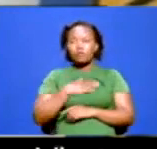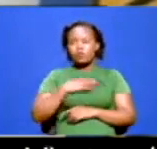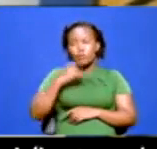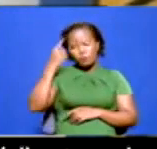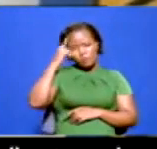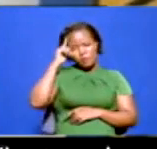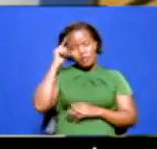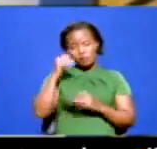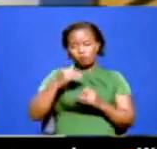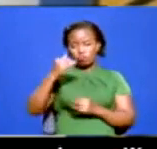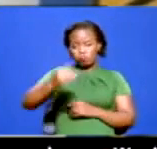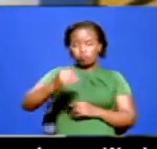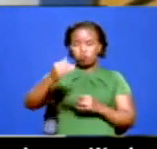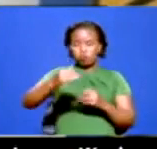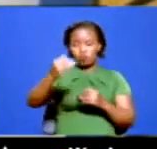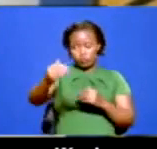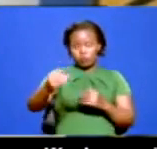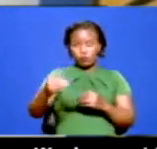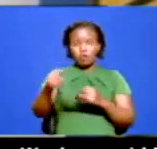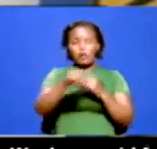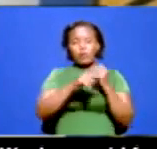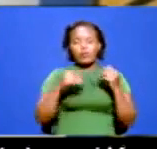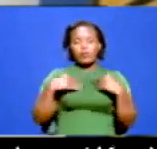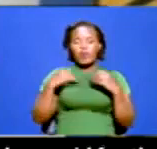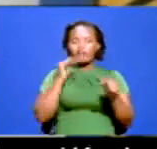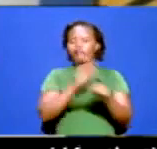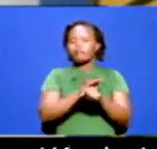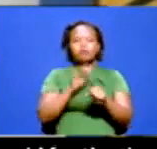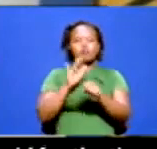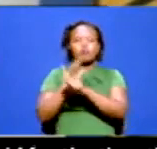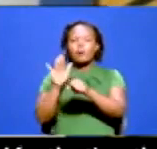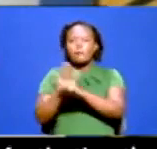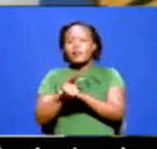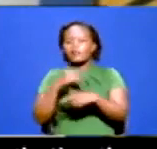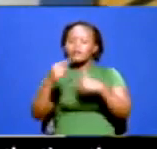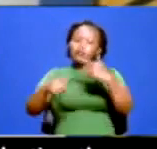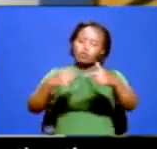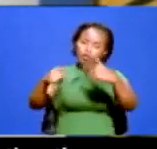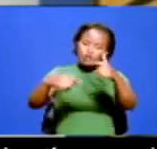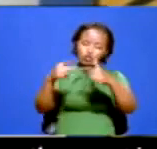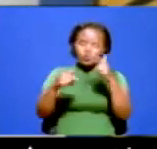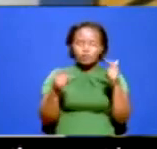moving forward, we see a number of them coming in. They are now maturing.